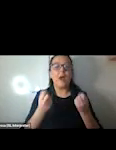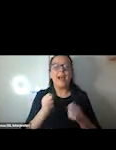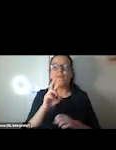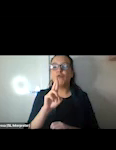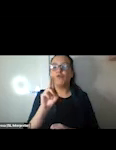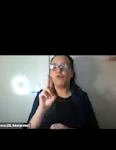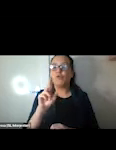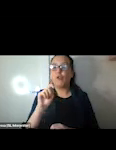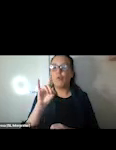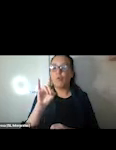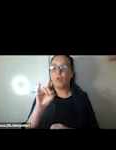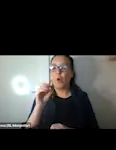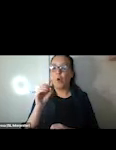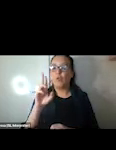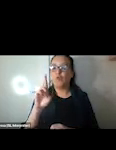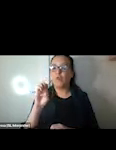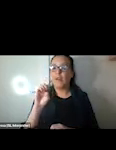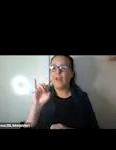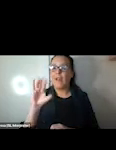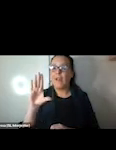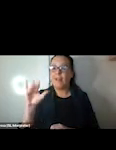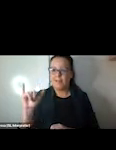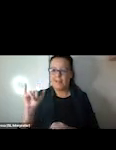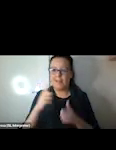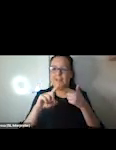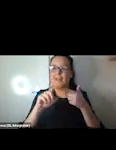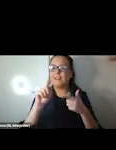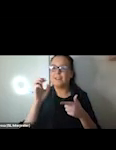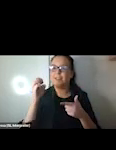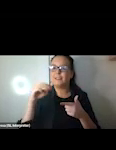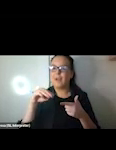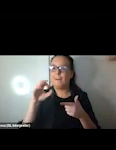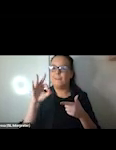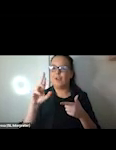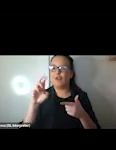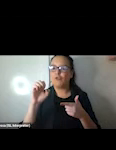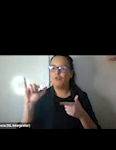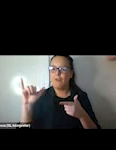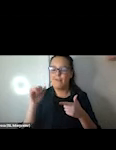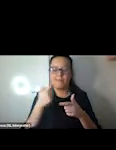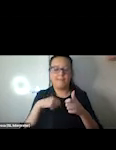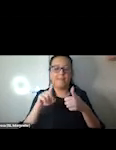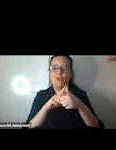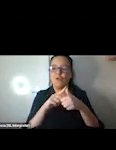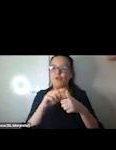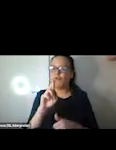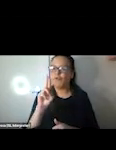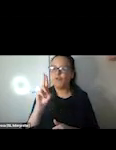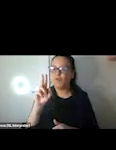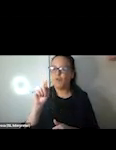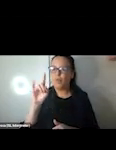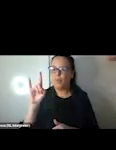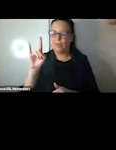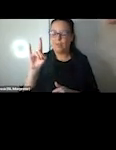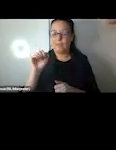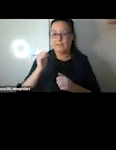and Tom Gray to speak next. So Ruth is a fellow colleague who's